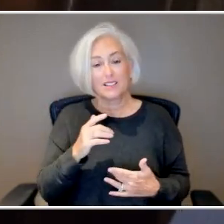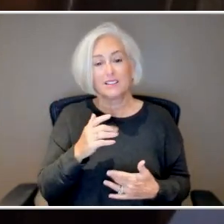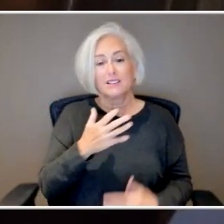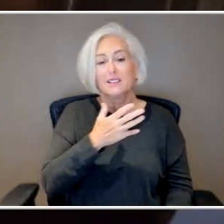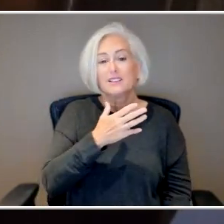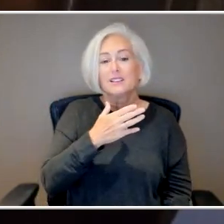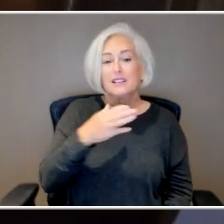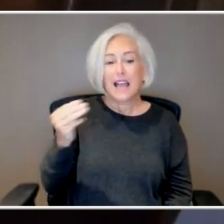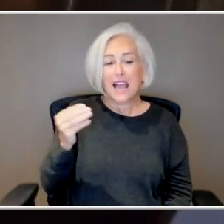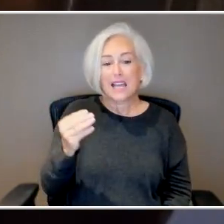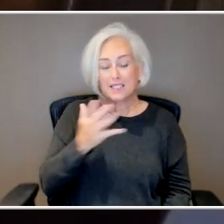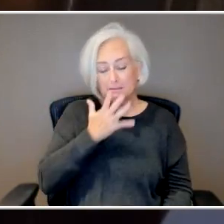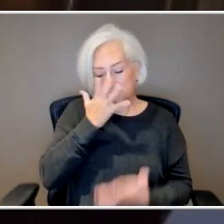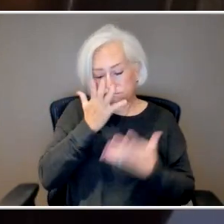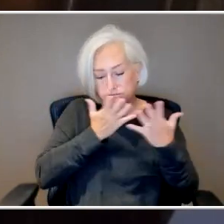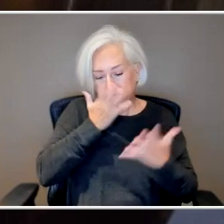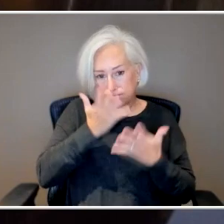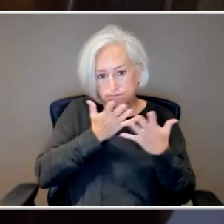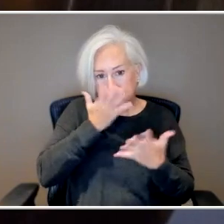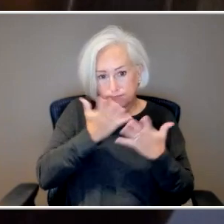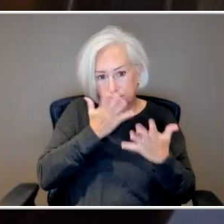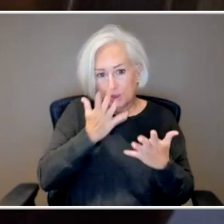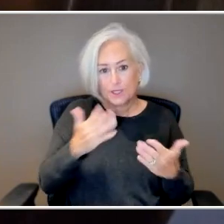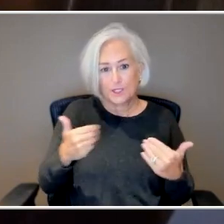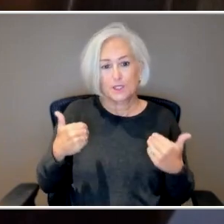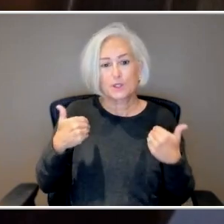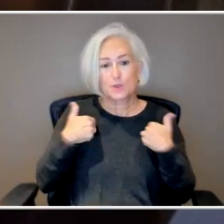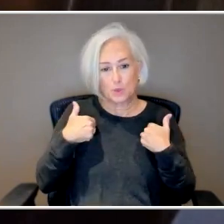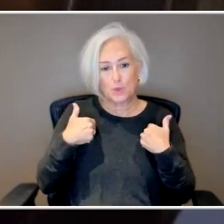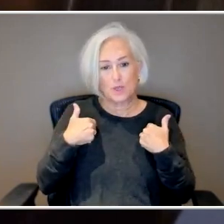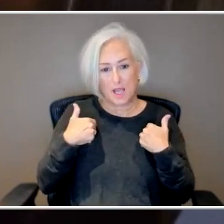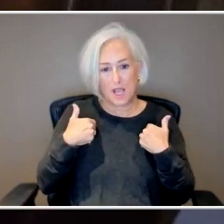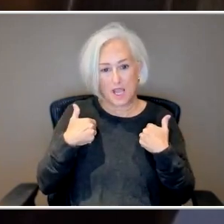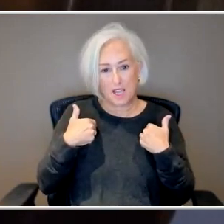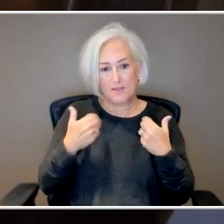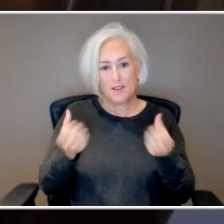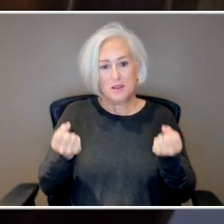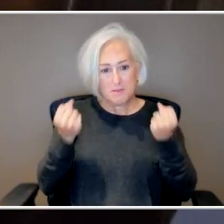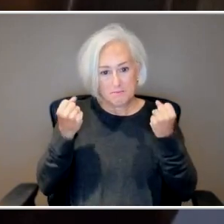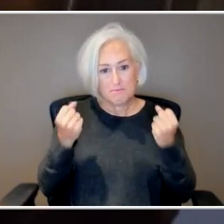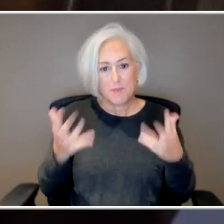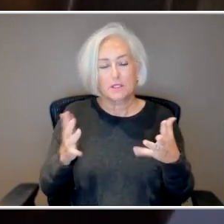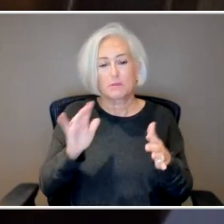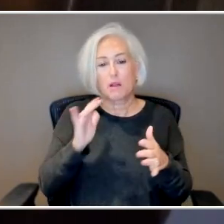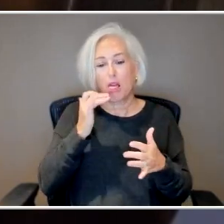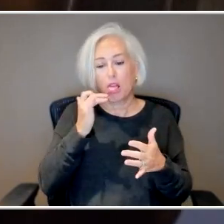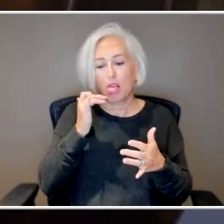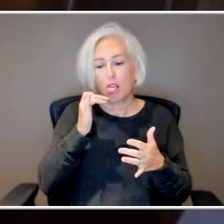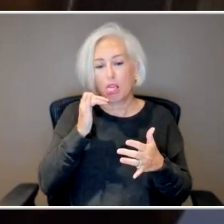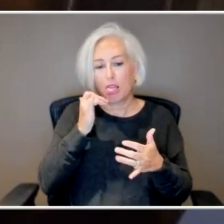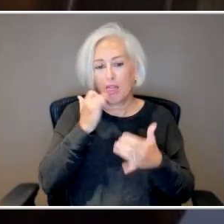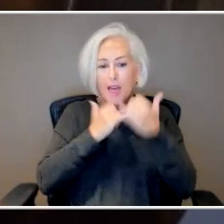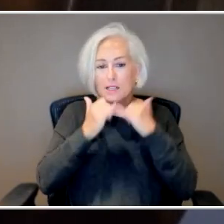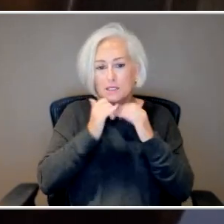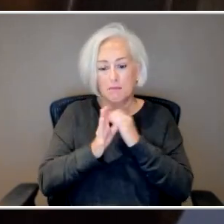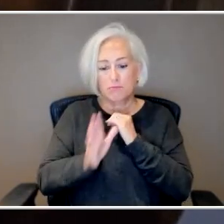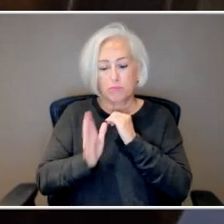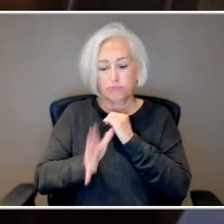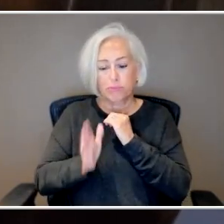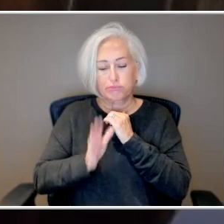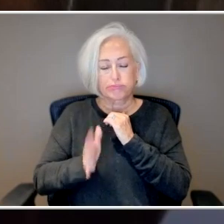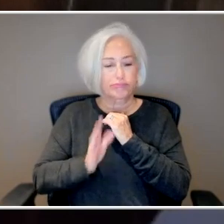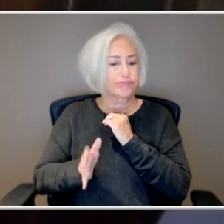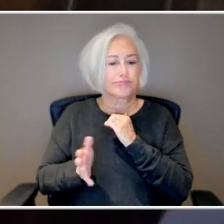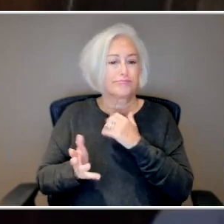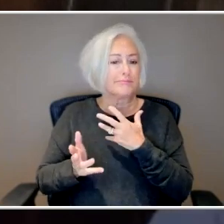very humiliating to have multiple accidents that I don't want people to clean up after